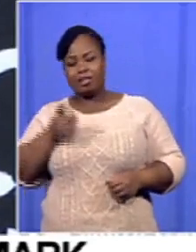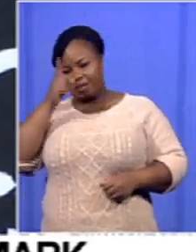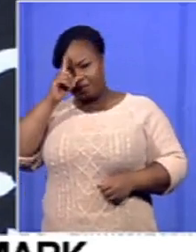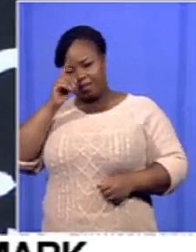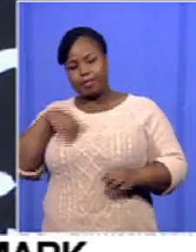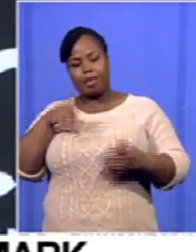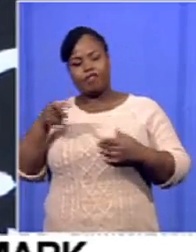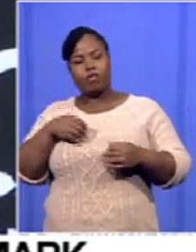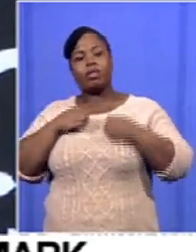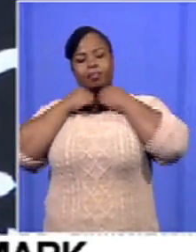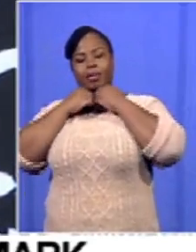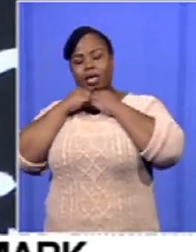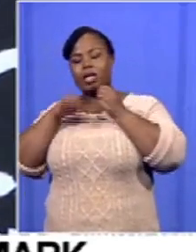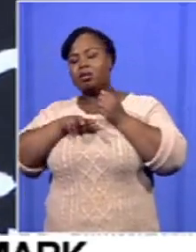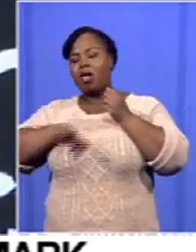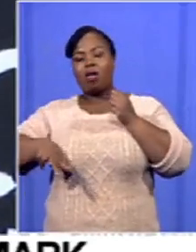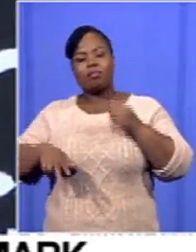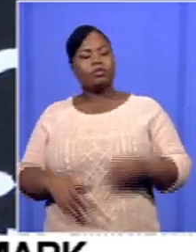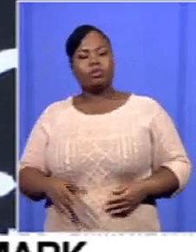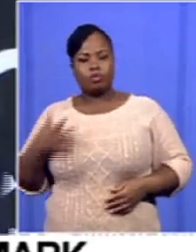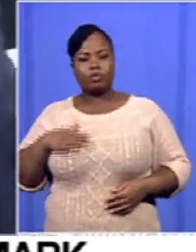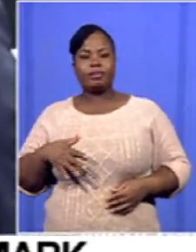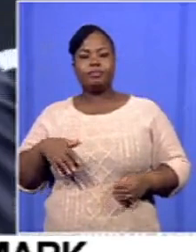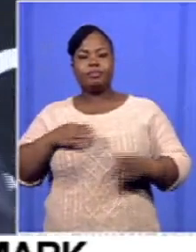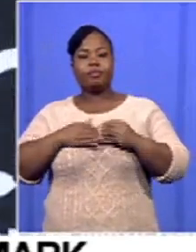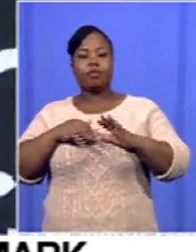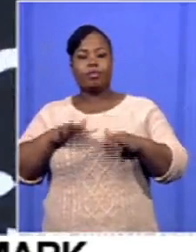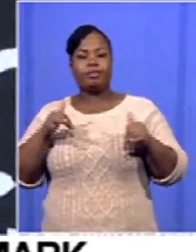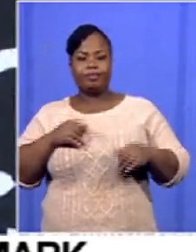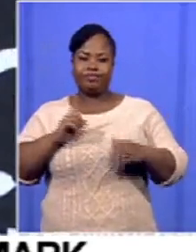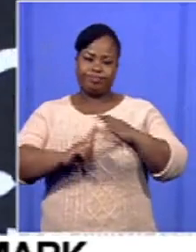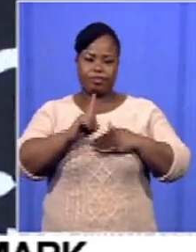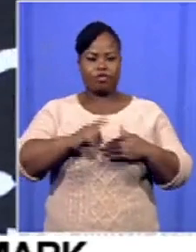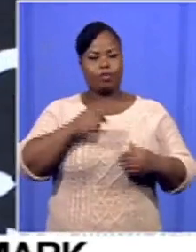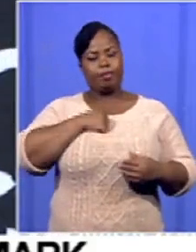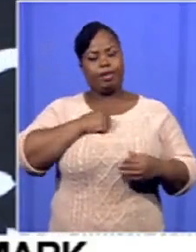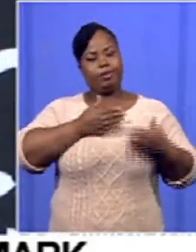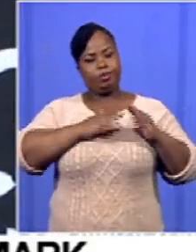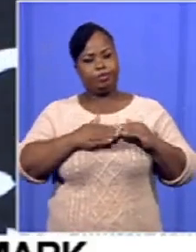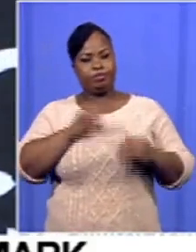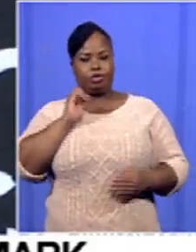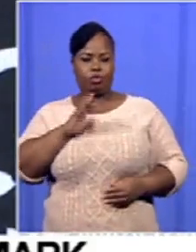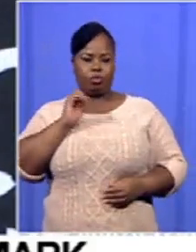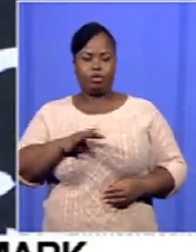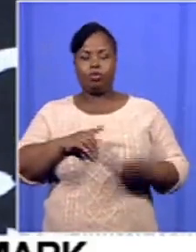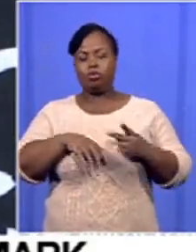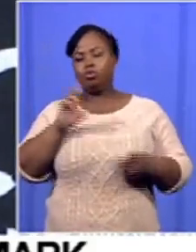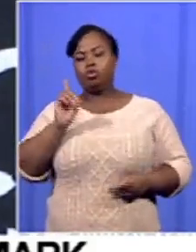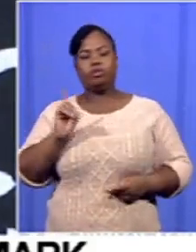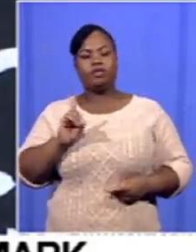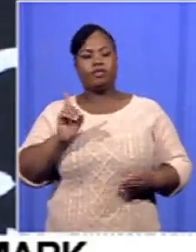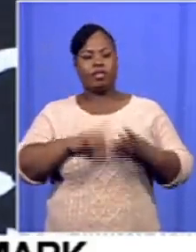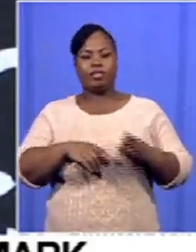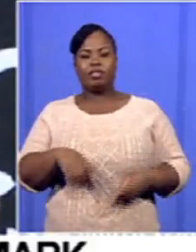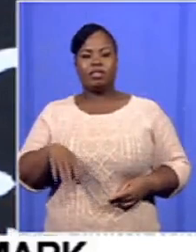parents. We want MPs who will walk into a school and say, for my community, in Soweto, in Dobsonville, in